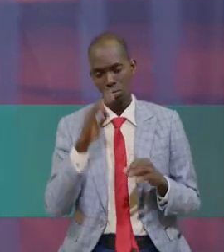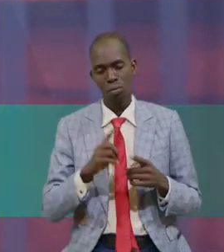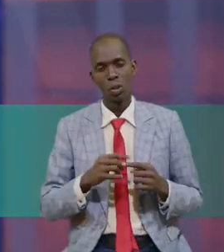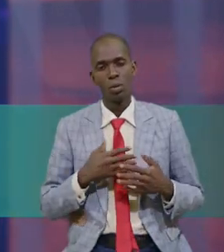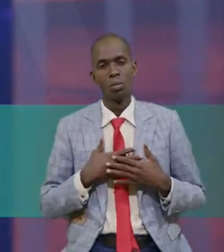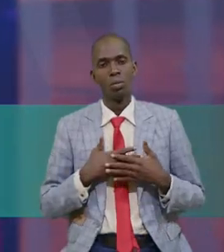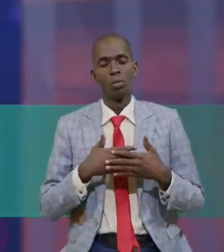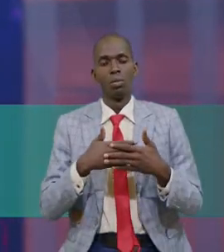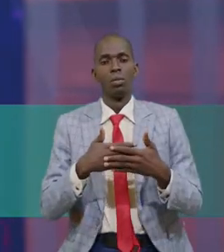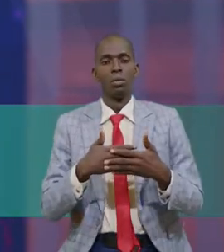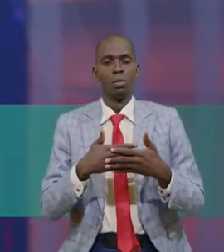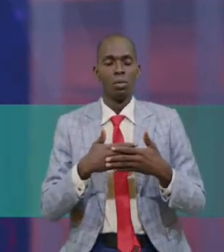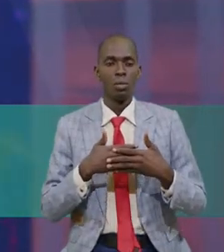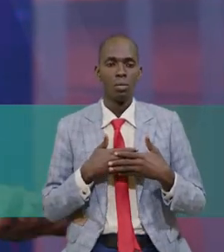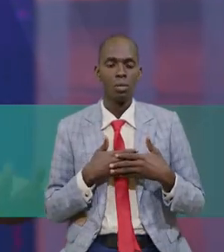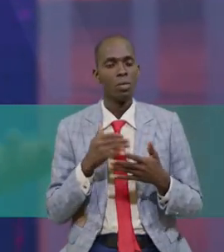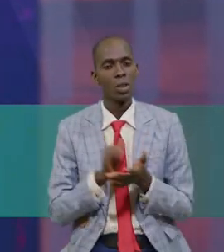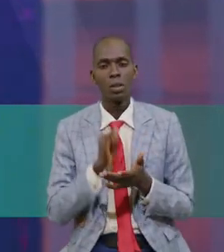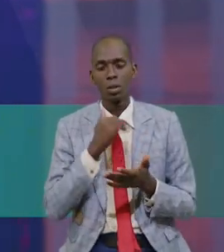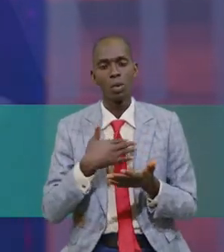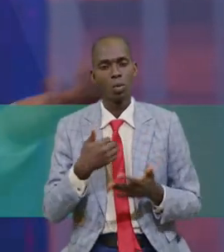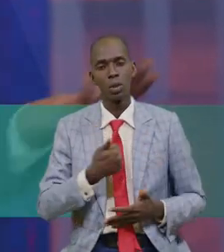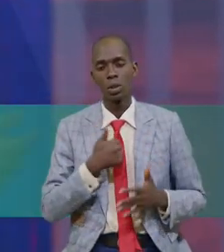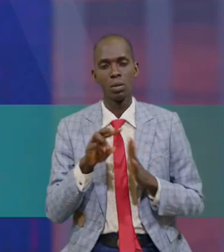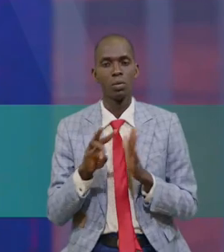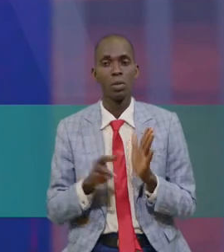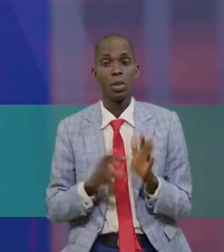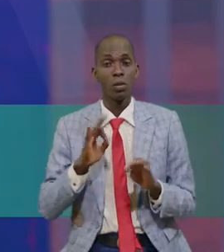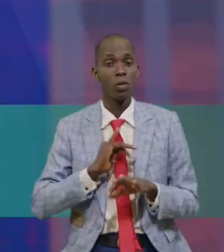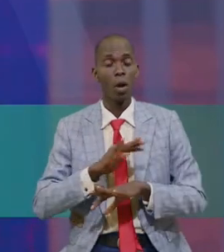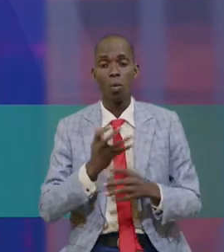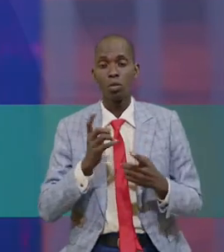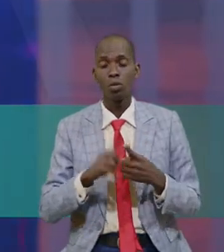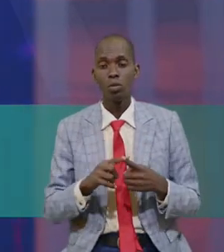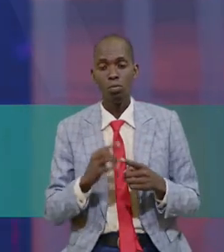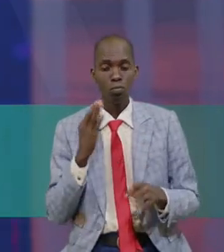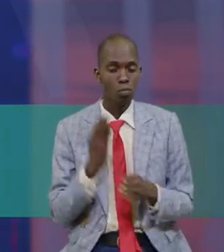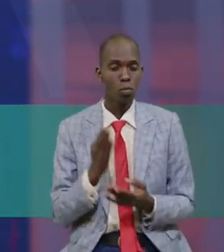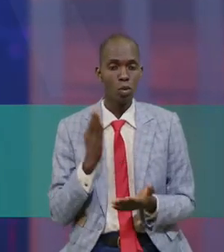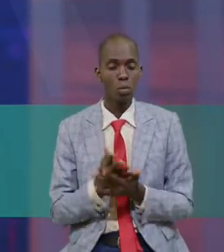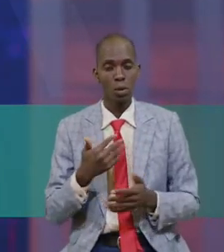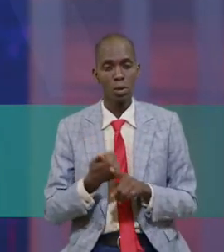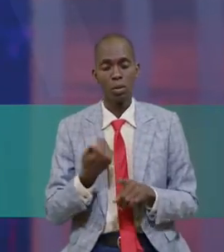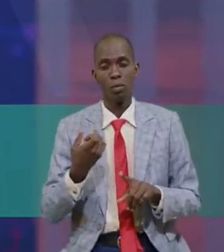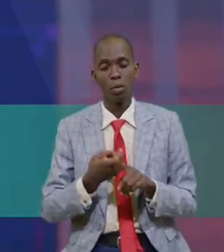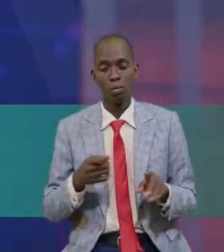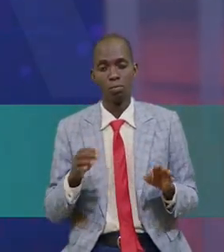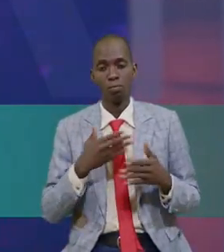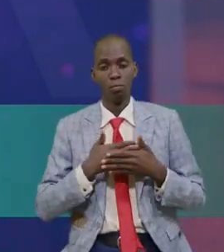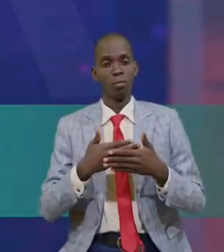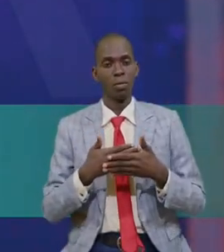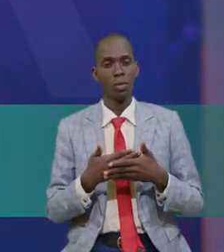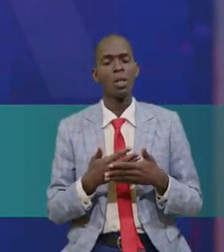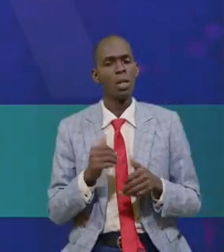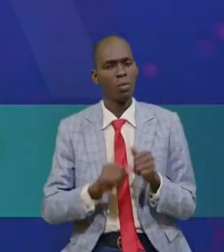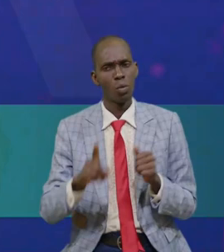That's my free will. If I don't want to breathe, I know how to do that. Everybody knows how to do that. But we breathe in,